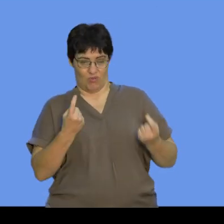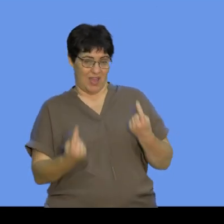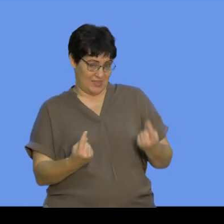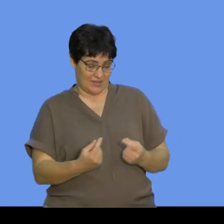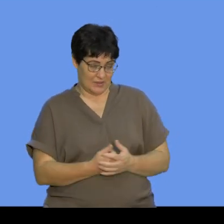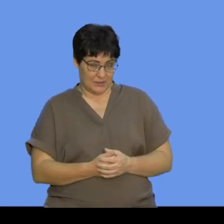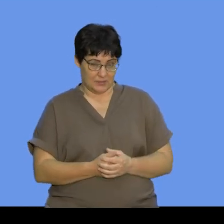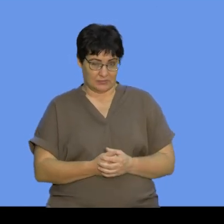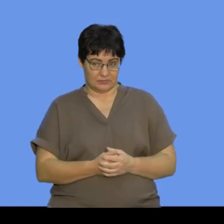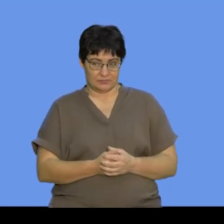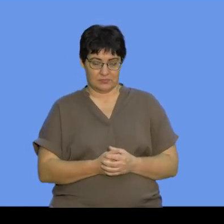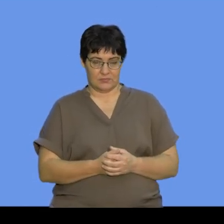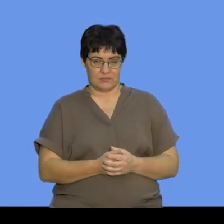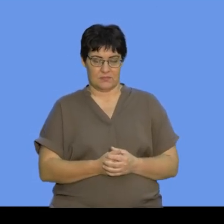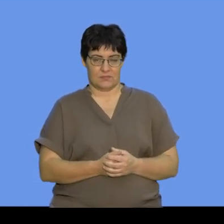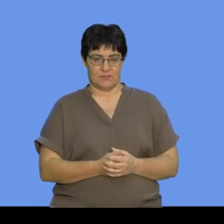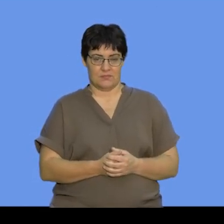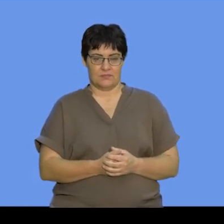So the strength of material,